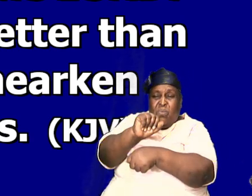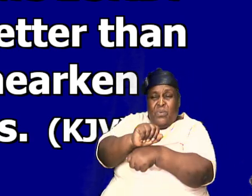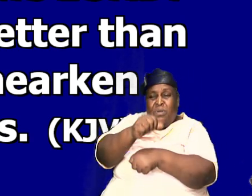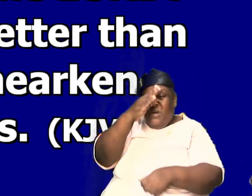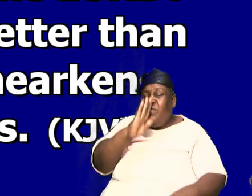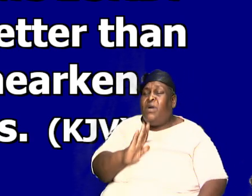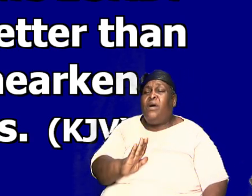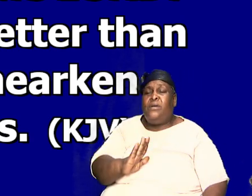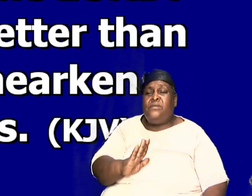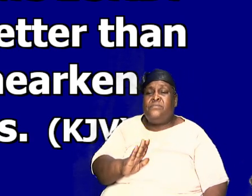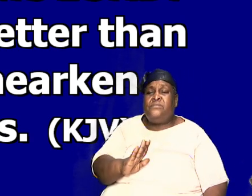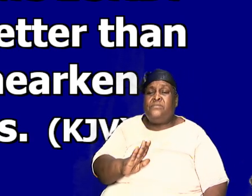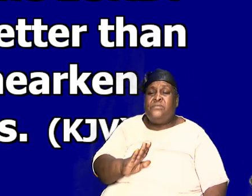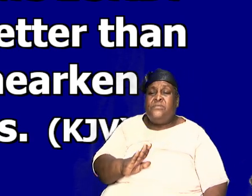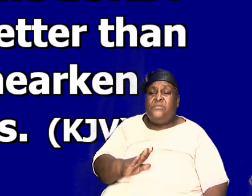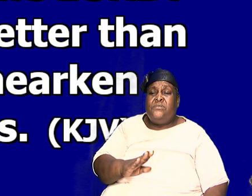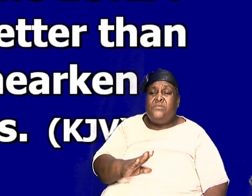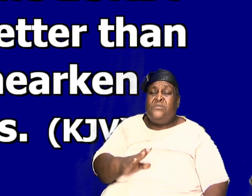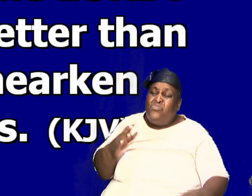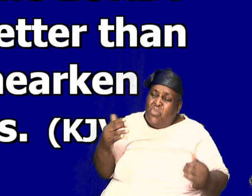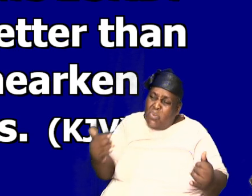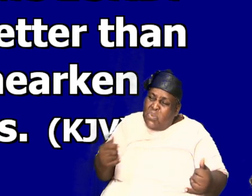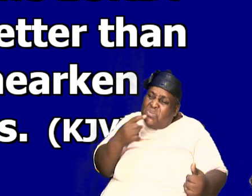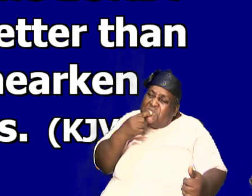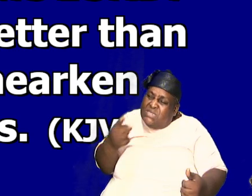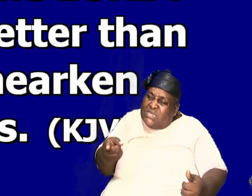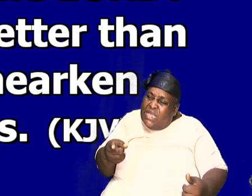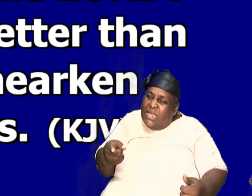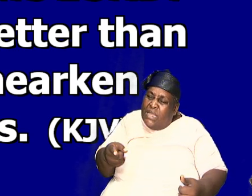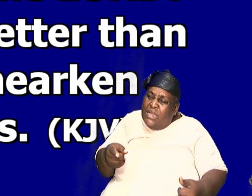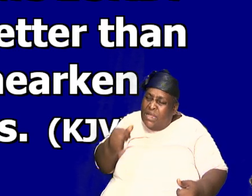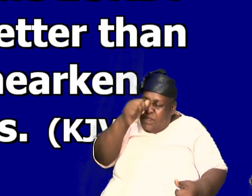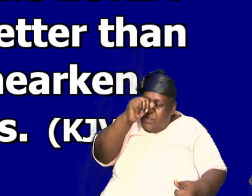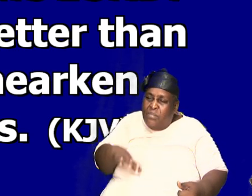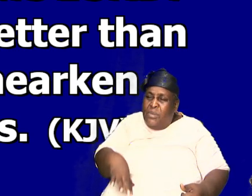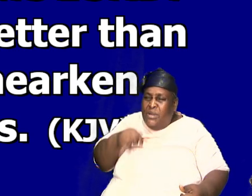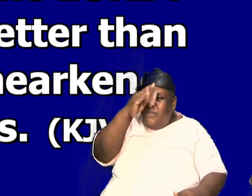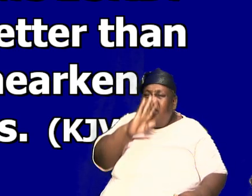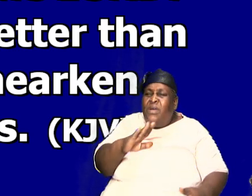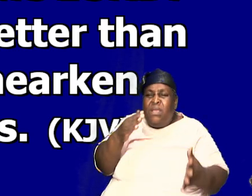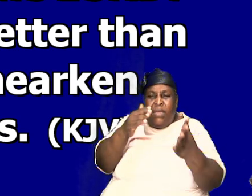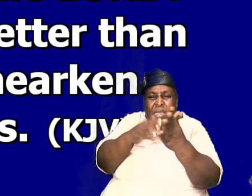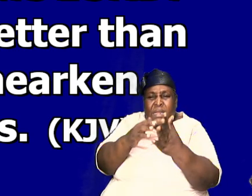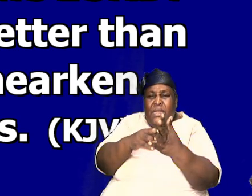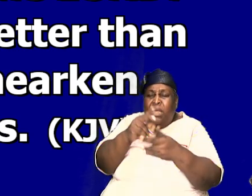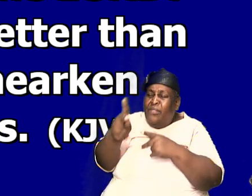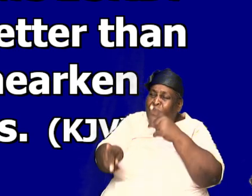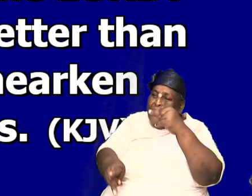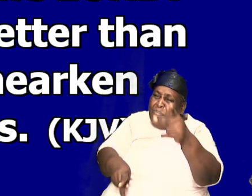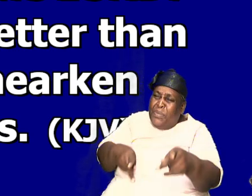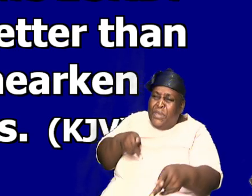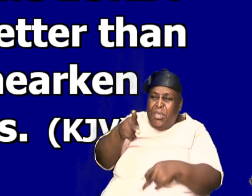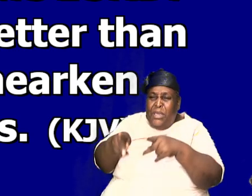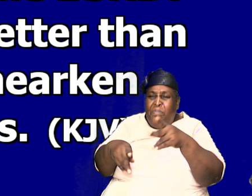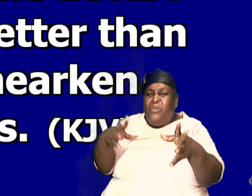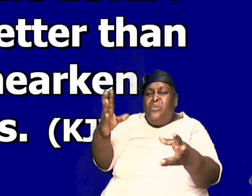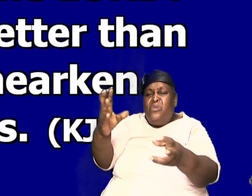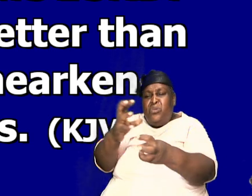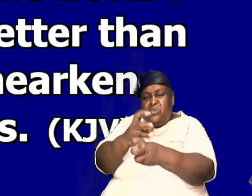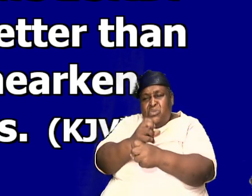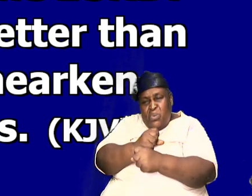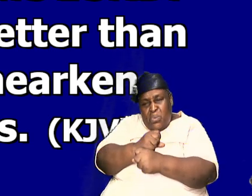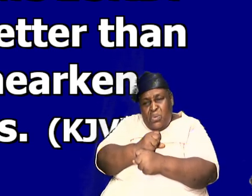Lord, and he was now saying to the prophet again that the people took the